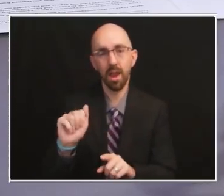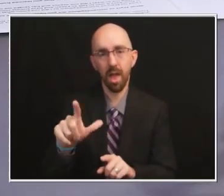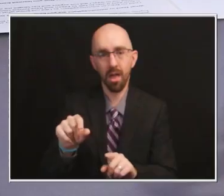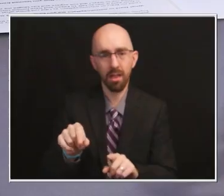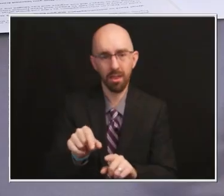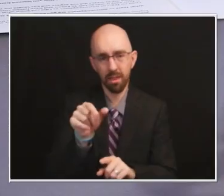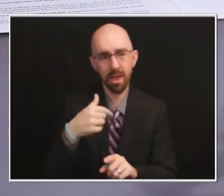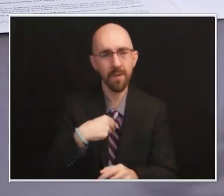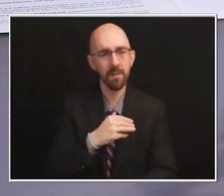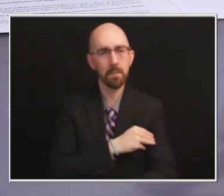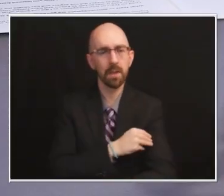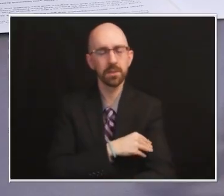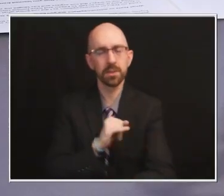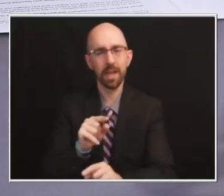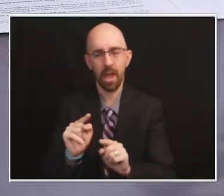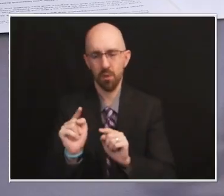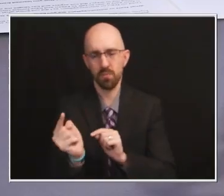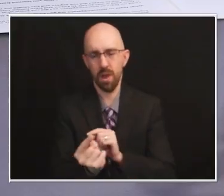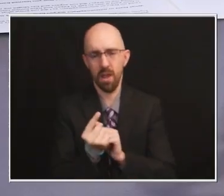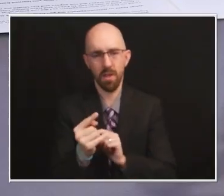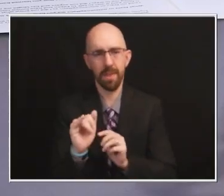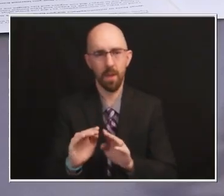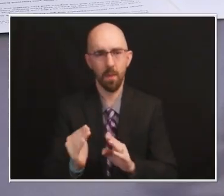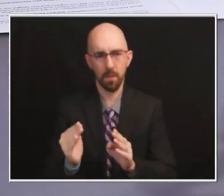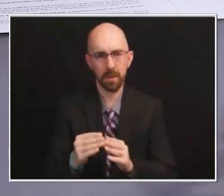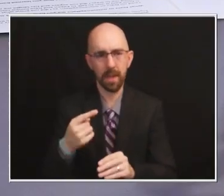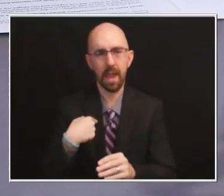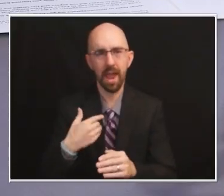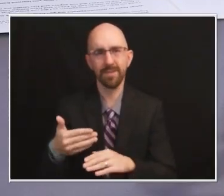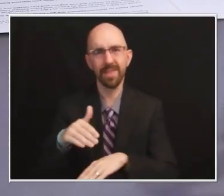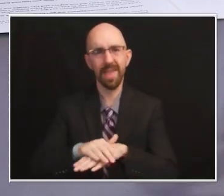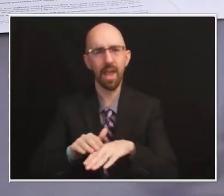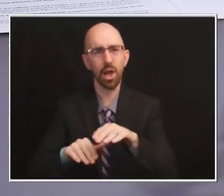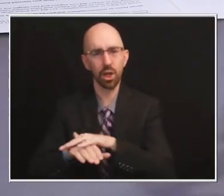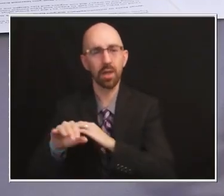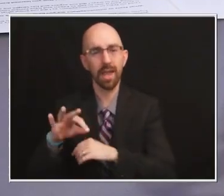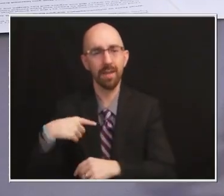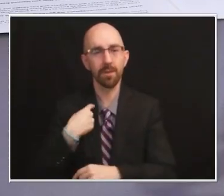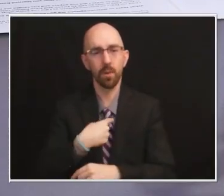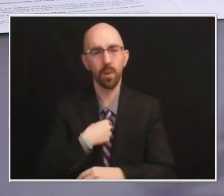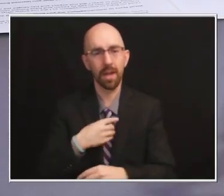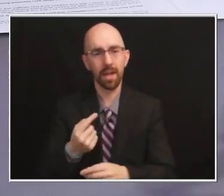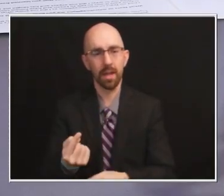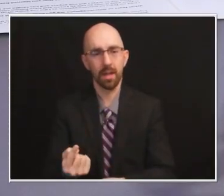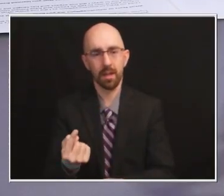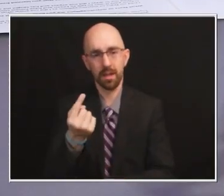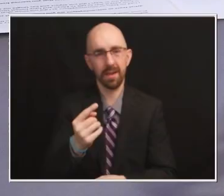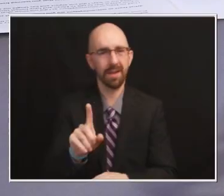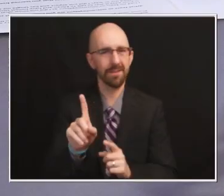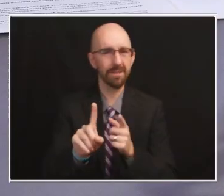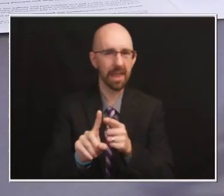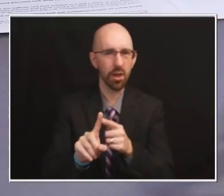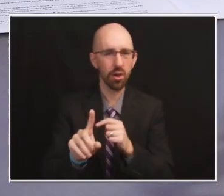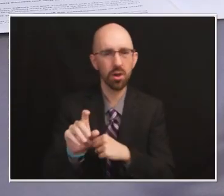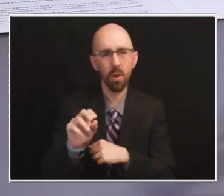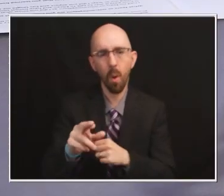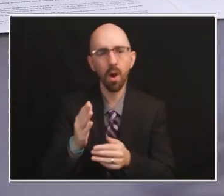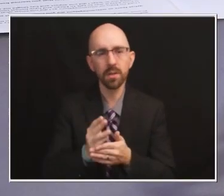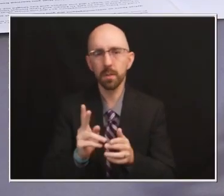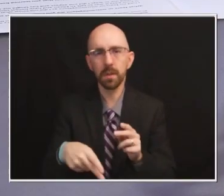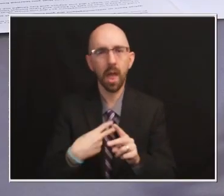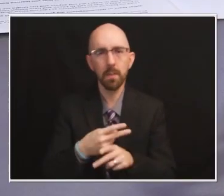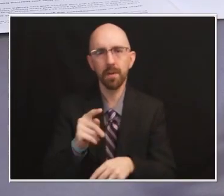muscles that surround that opening, and there are multiple layers. So if we are inserting a digit or maybe some type of tool like